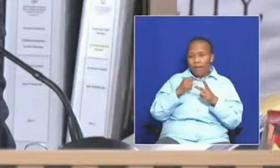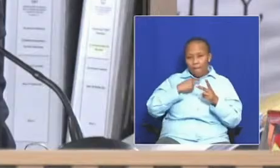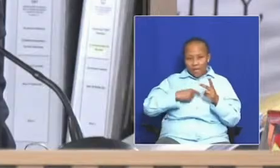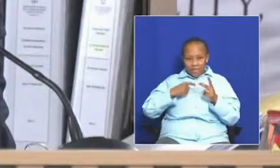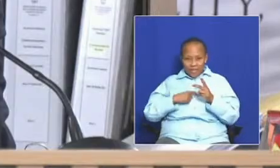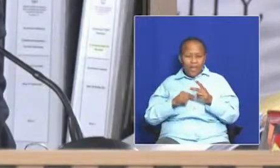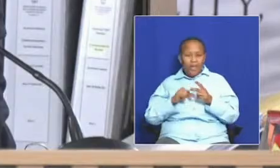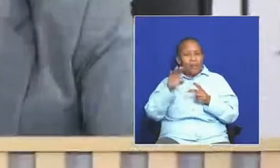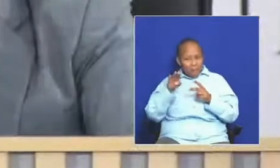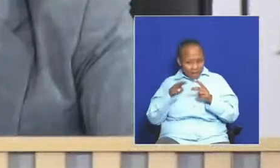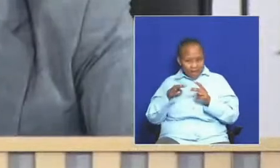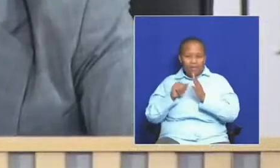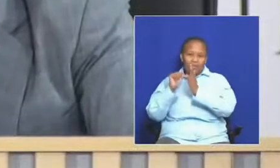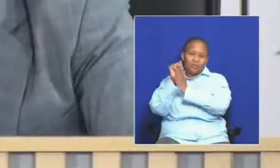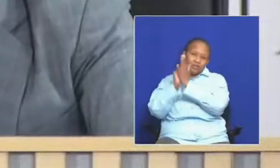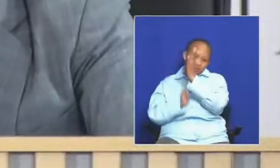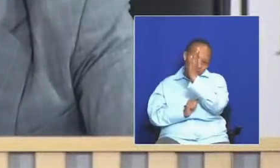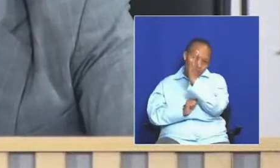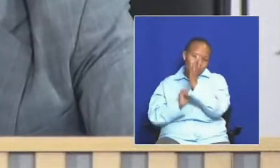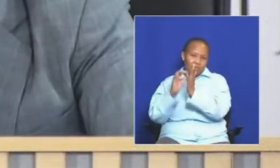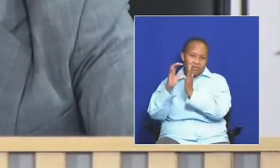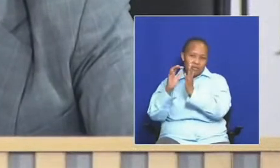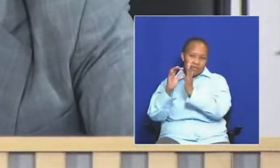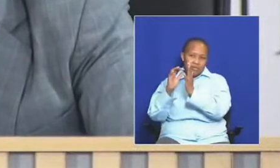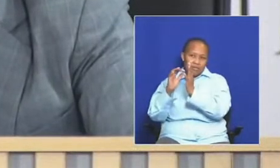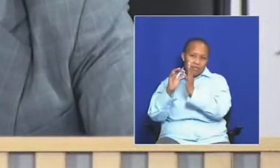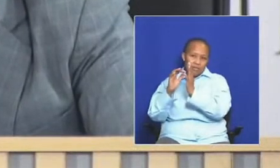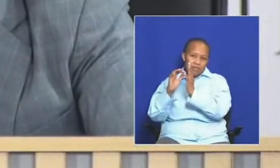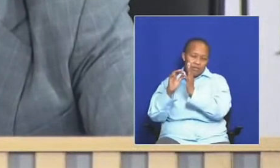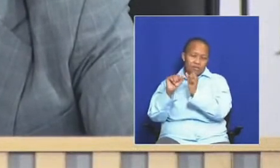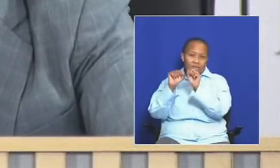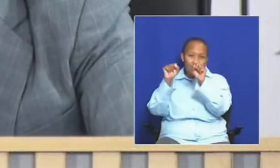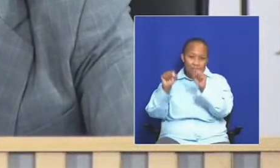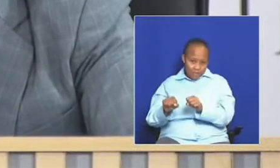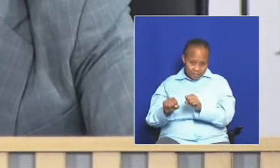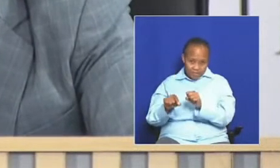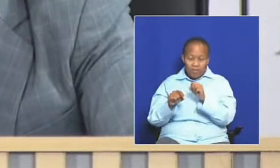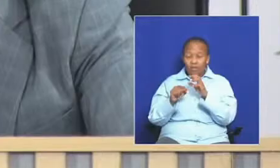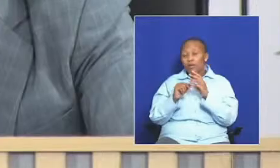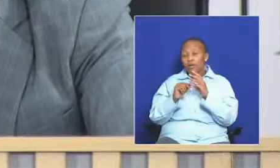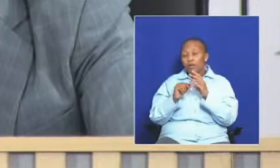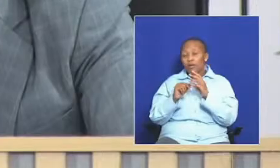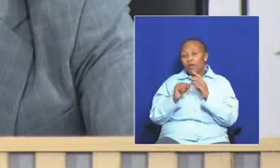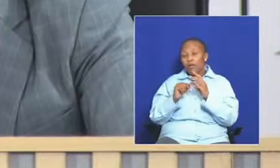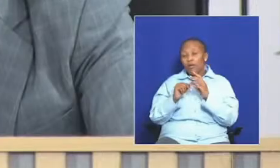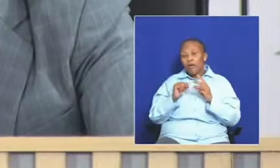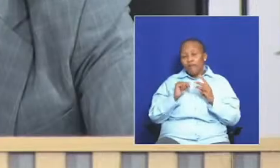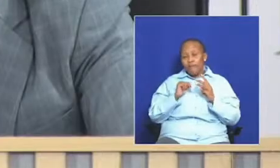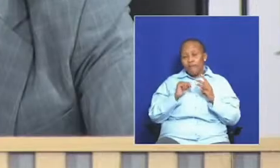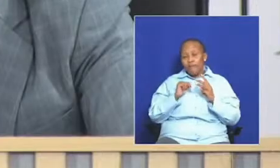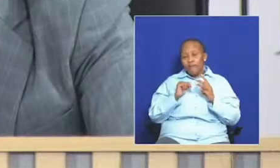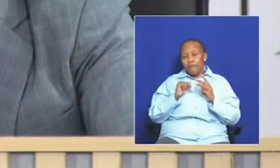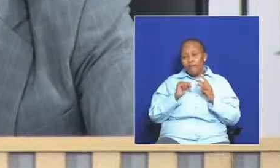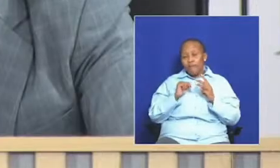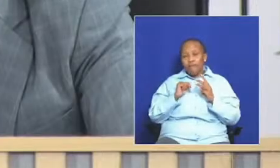bank statements do we look at? It cannot be personal, but it should be business. Okay, now which companies?